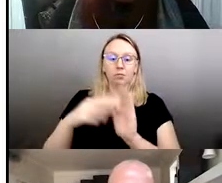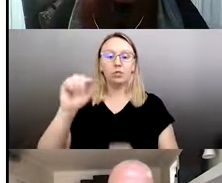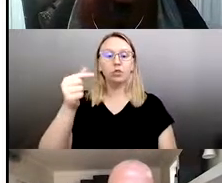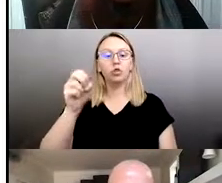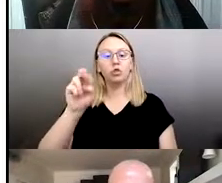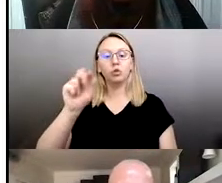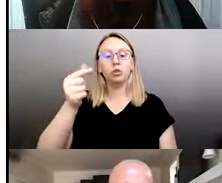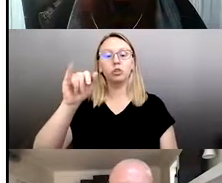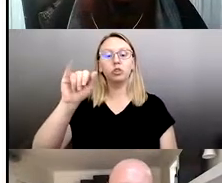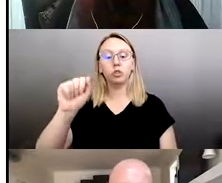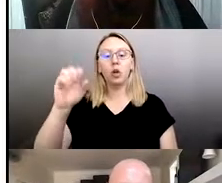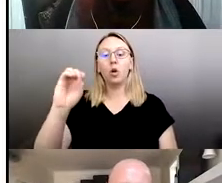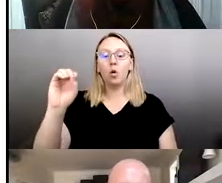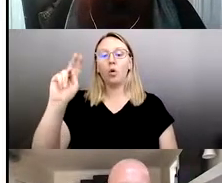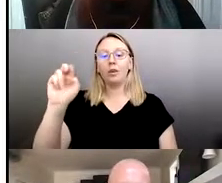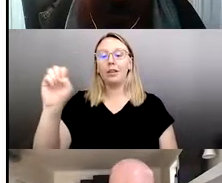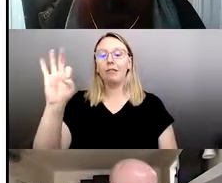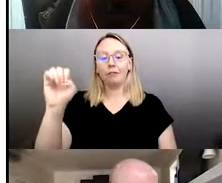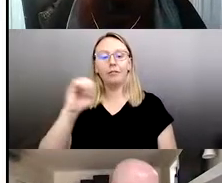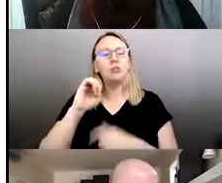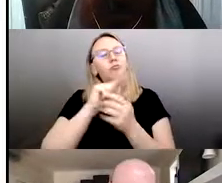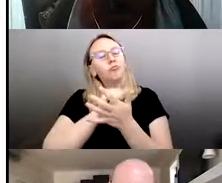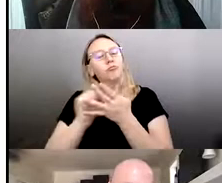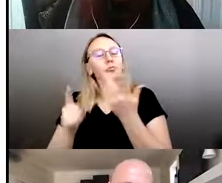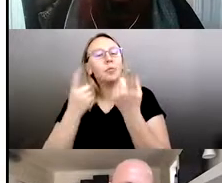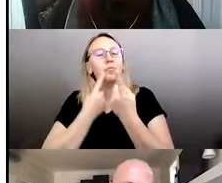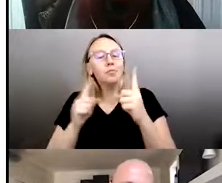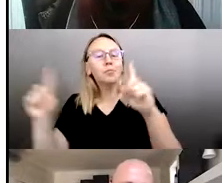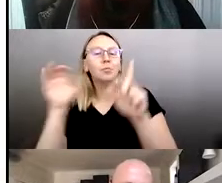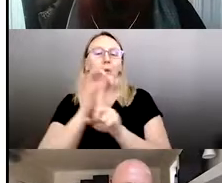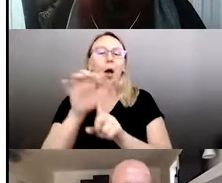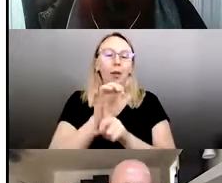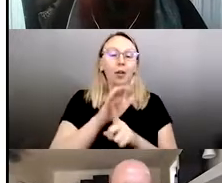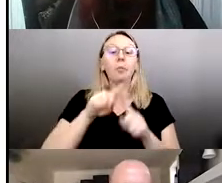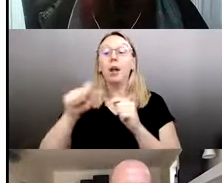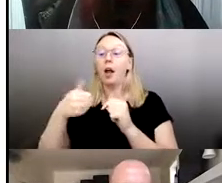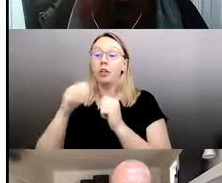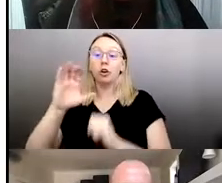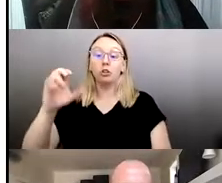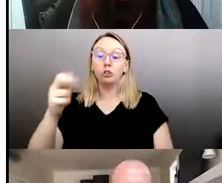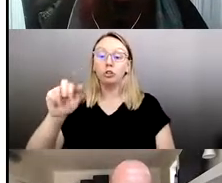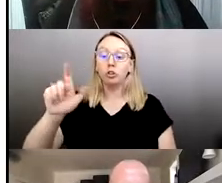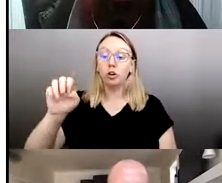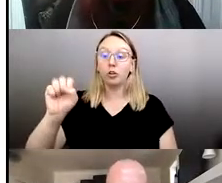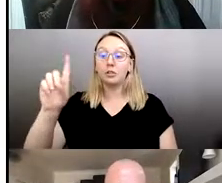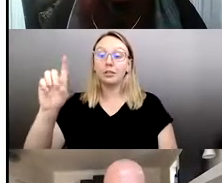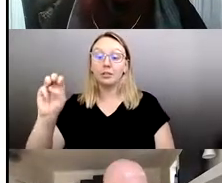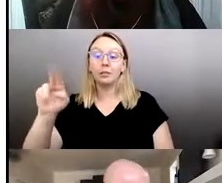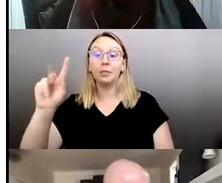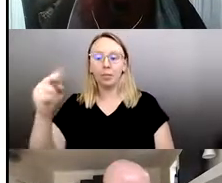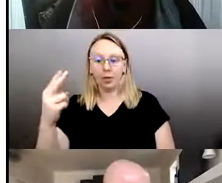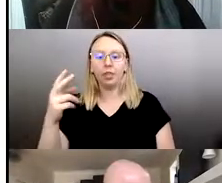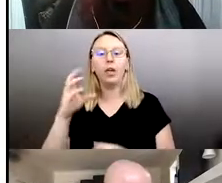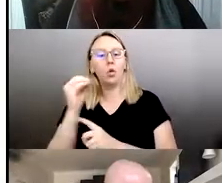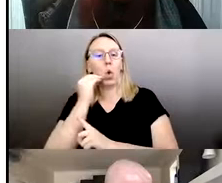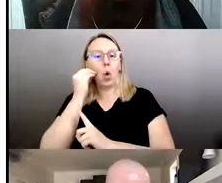and part of popular culture. But other lesser known works, such as Charles Demas, and the Home of the Brave at upper right,